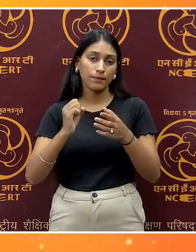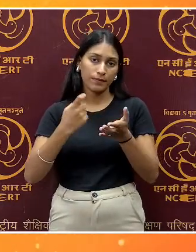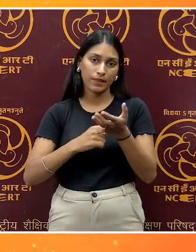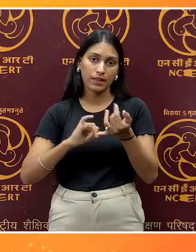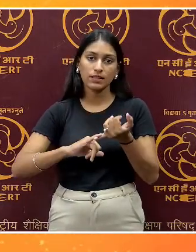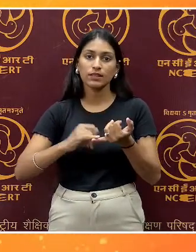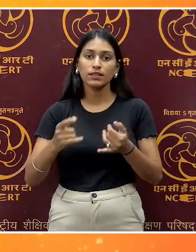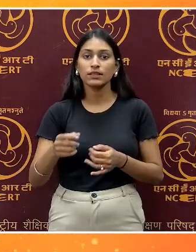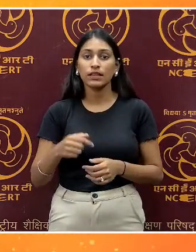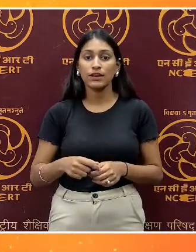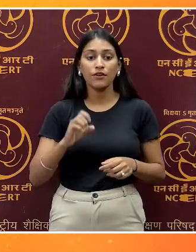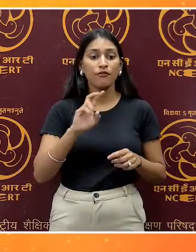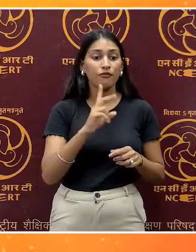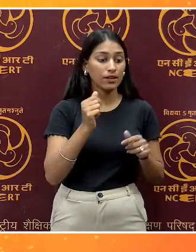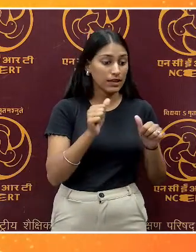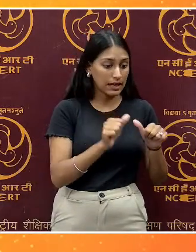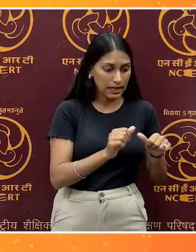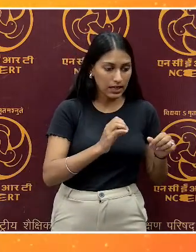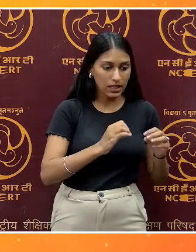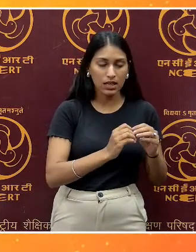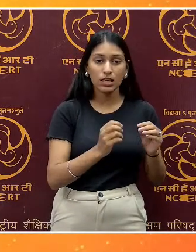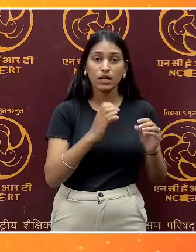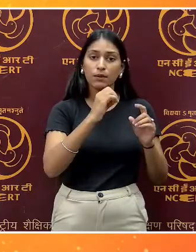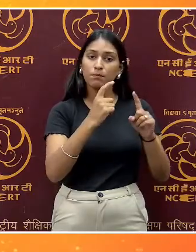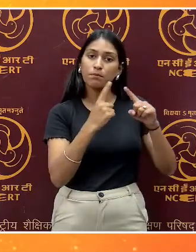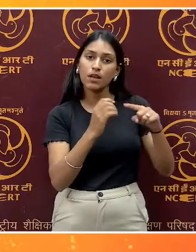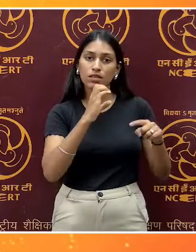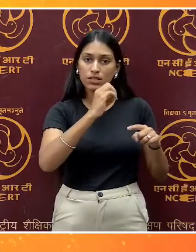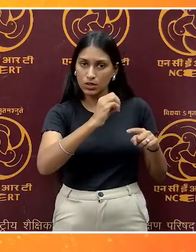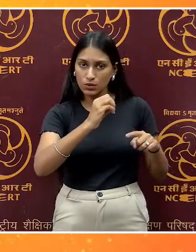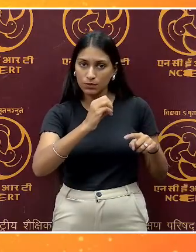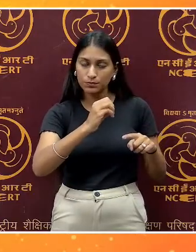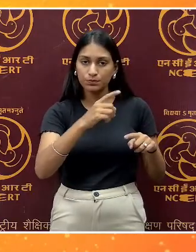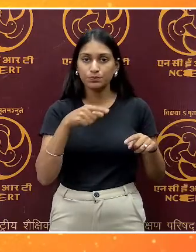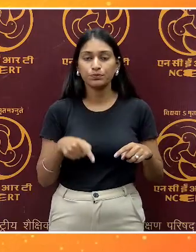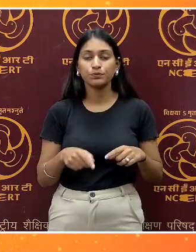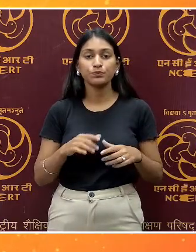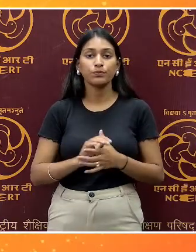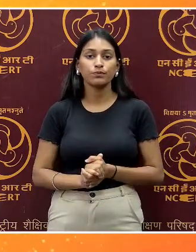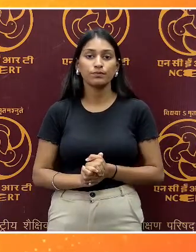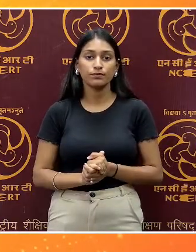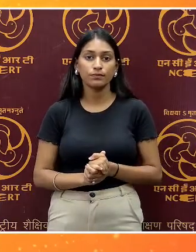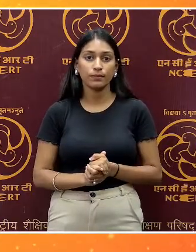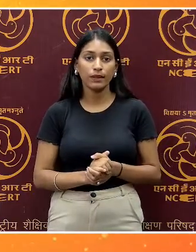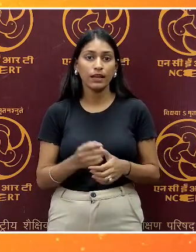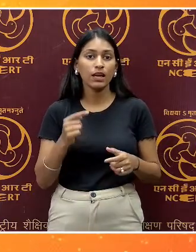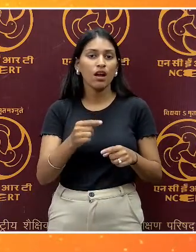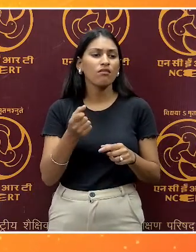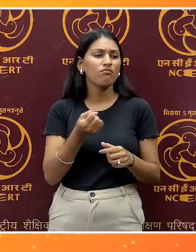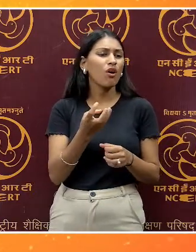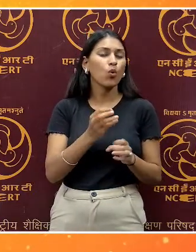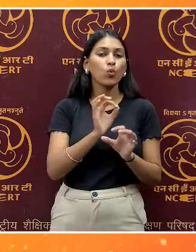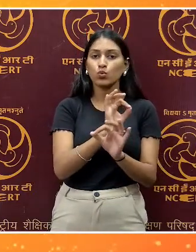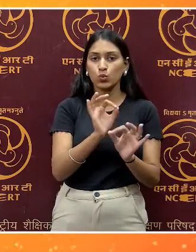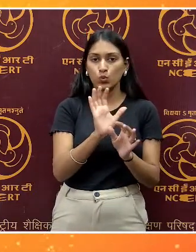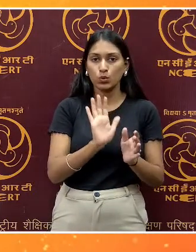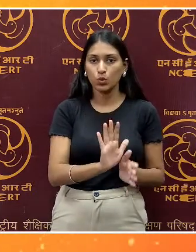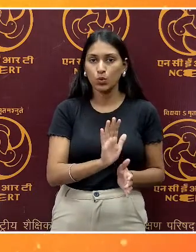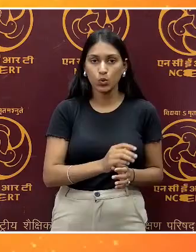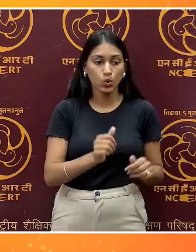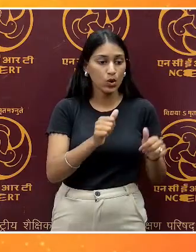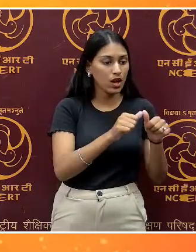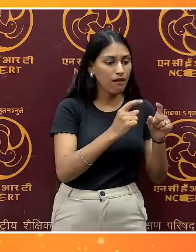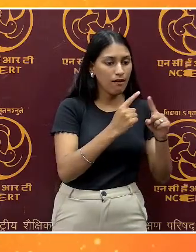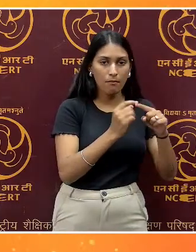Vector A plus 0 vector is A. It will not make any effect because a force of 5 Newton,